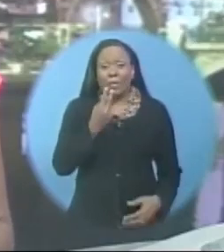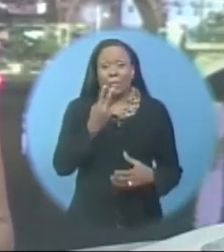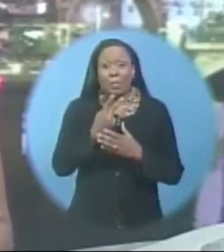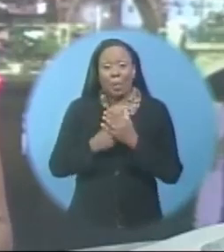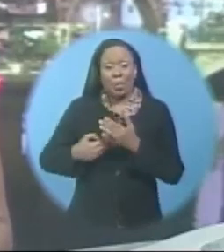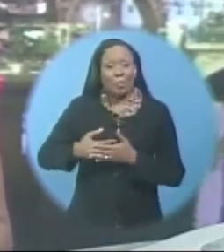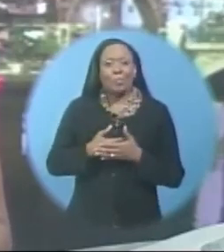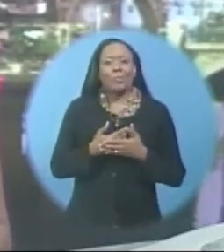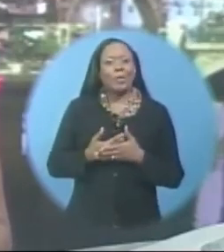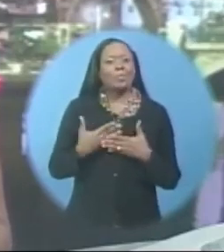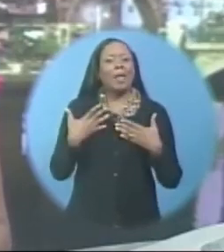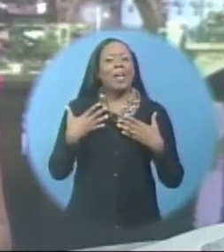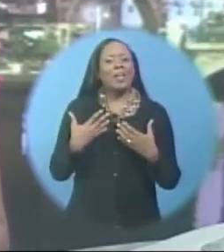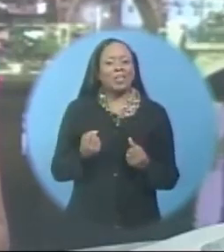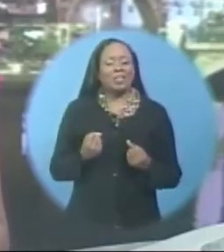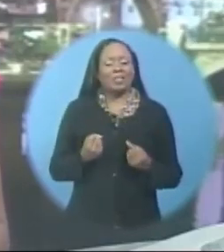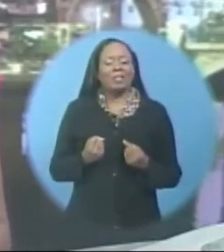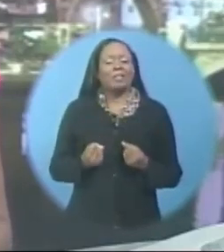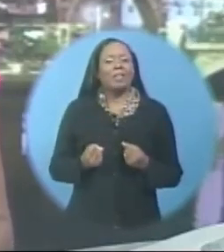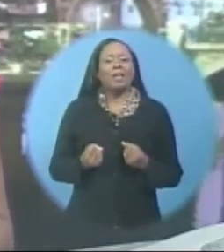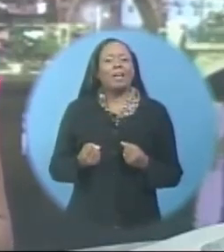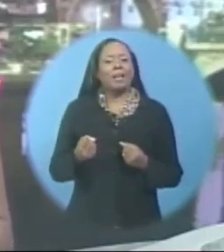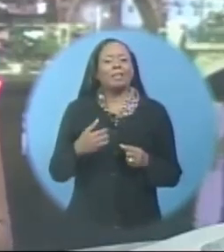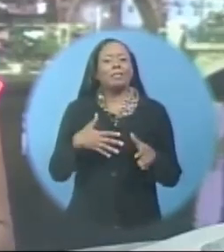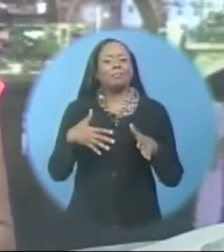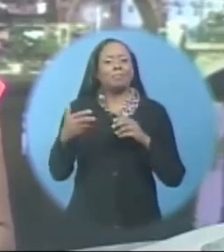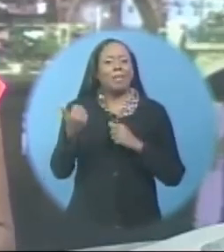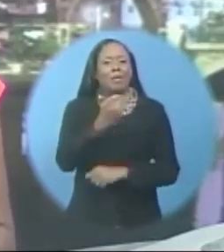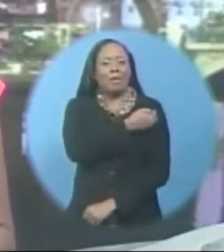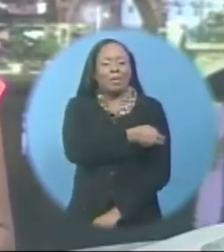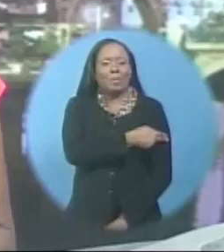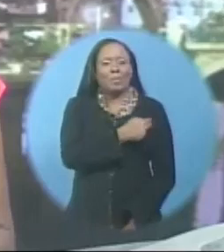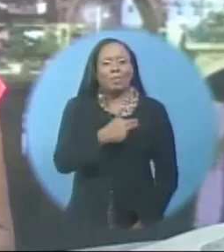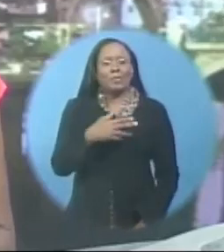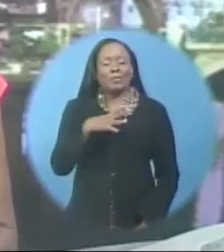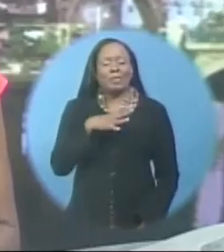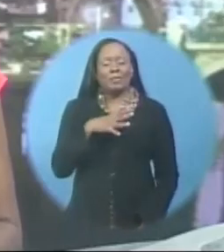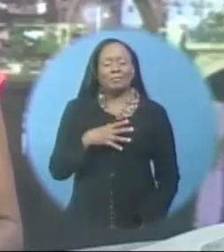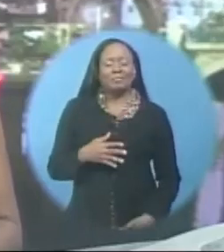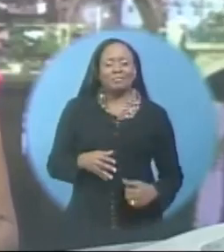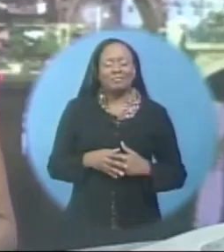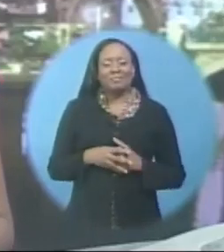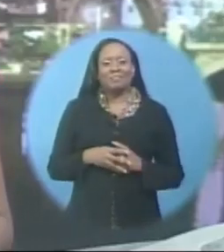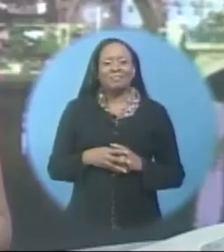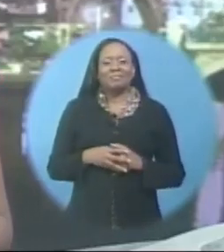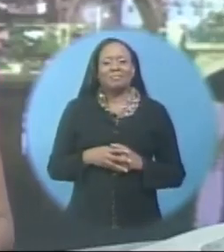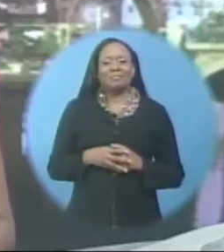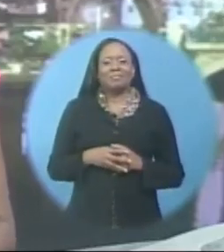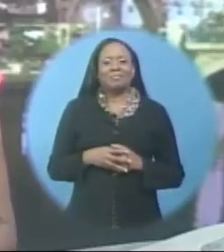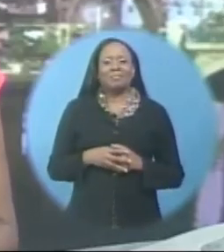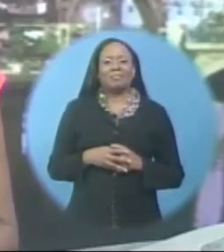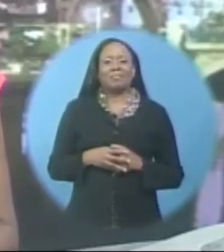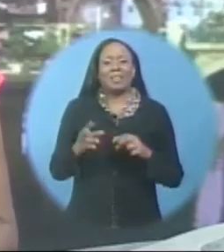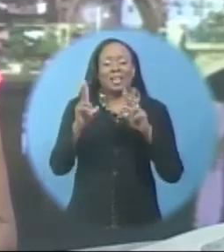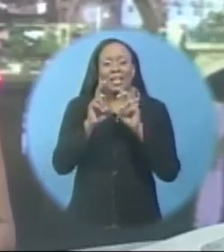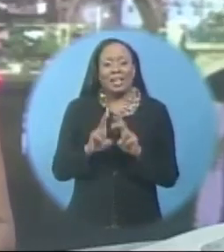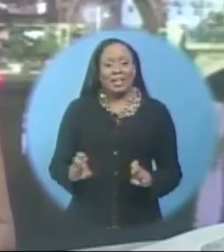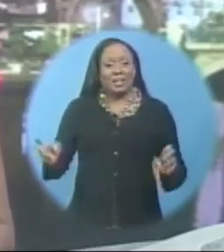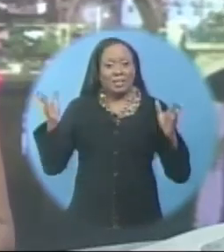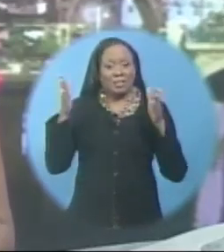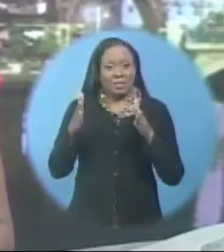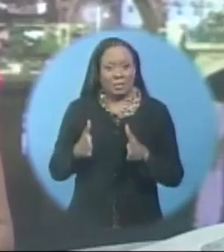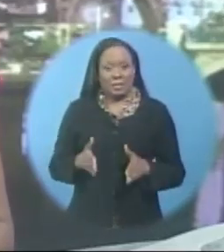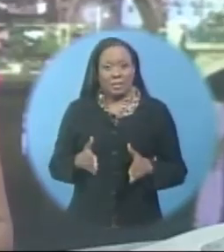and the babies are healthy and were discharged from the hospital. Sole investigator Christian Mute